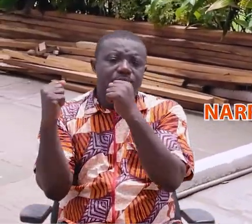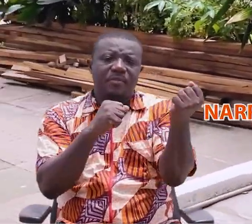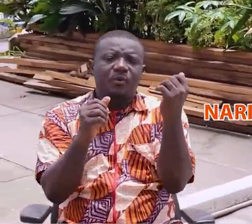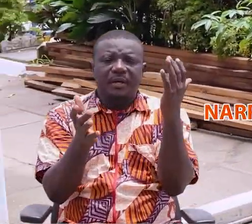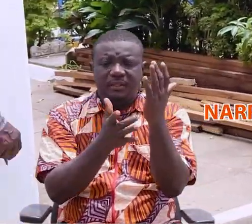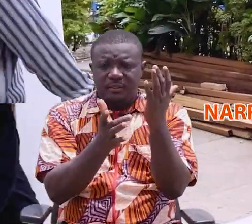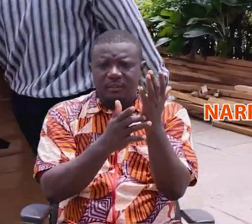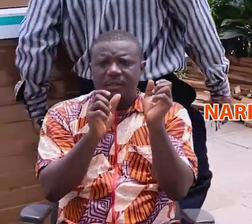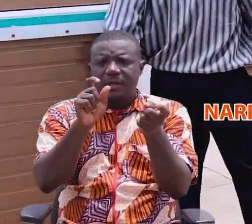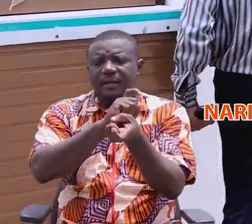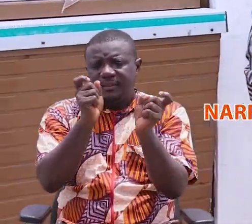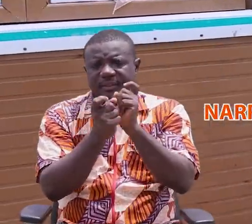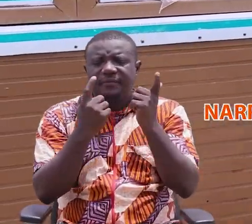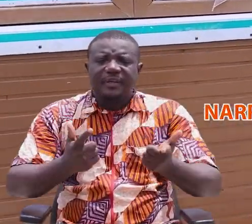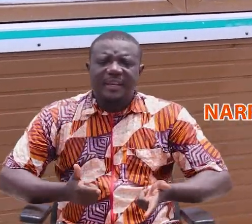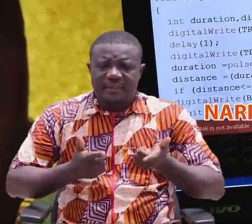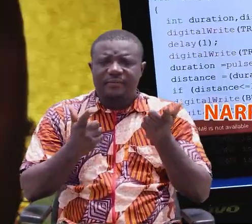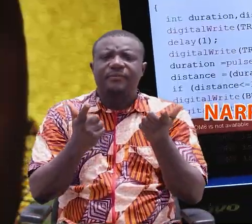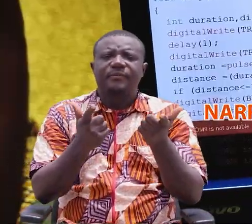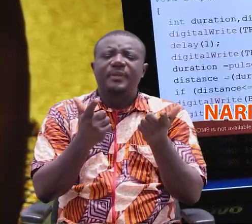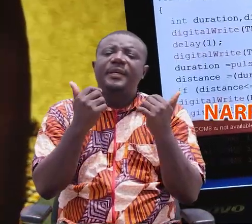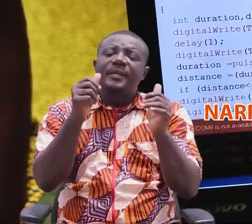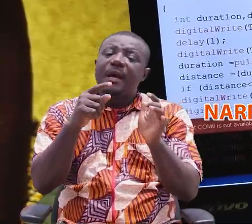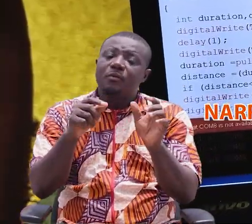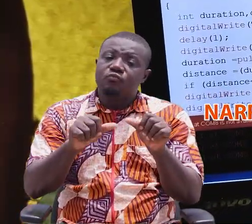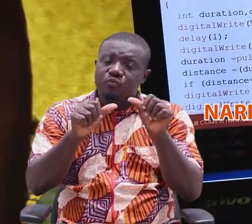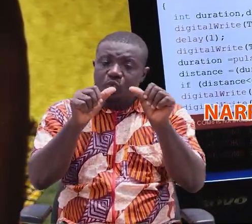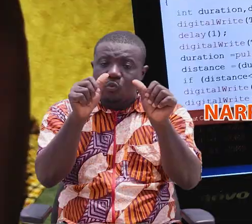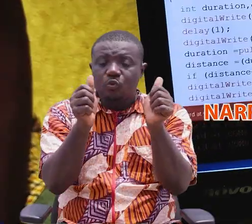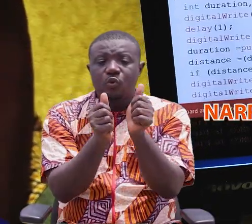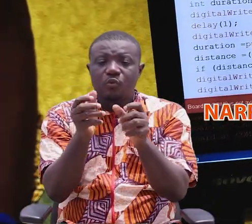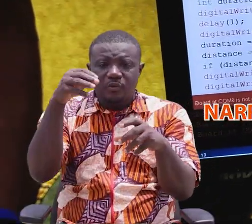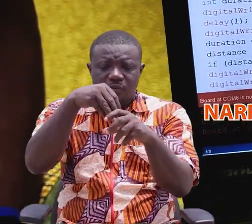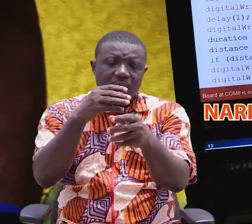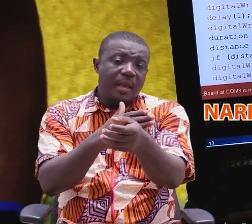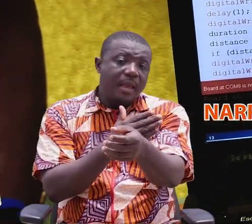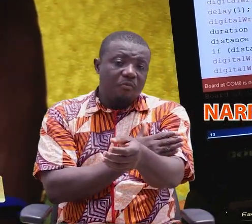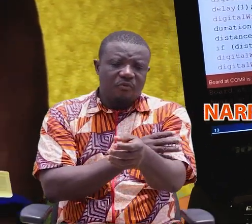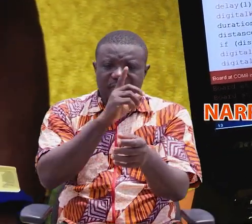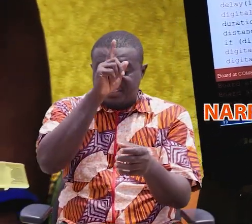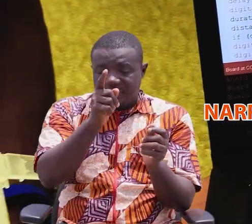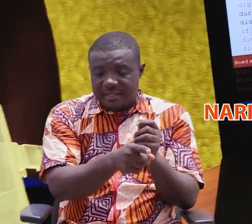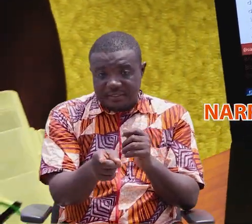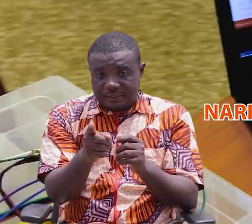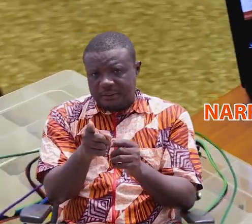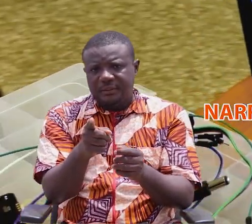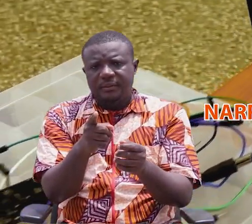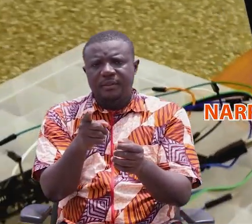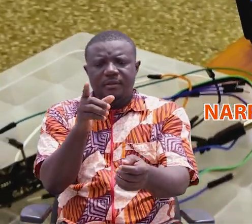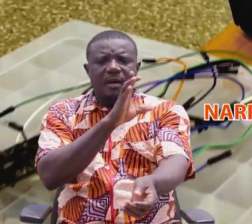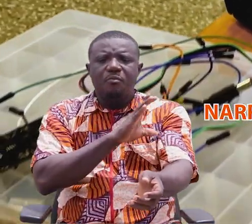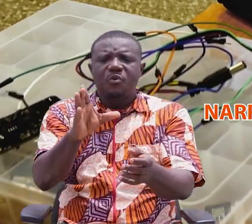technology to transform lives. As it continues to evolve and improve, The Smart Cane promises to